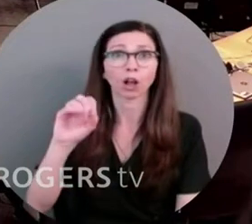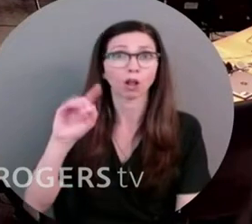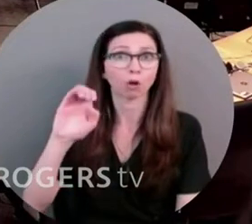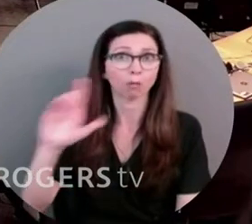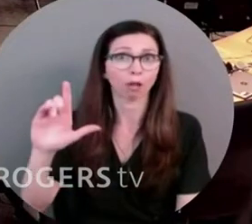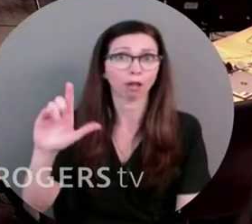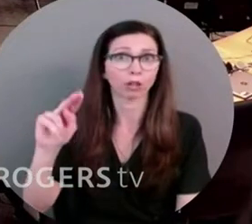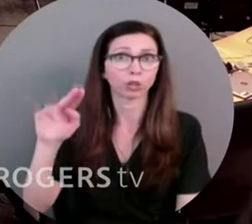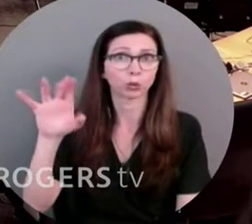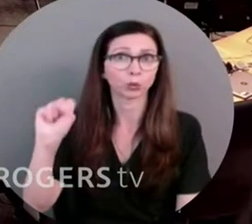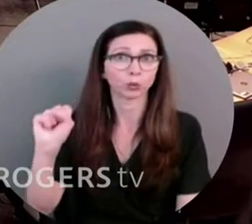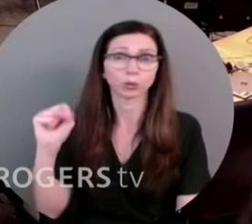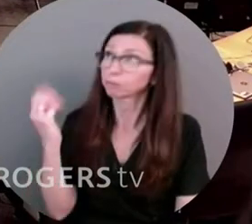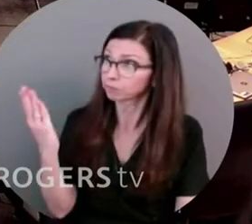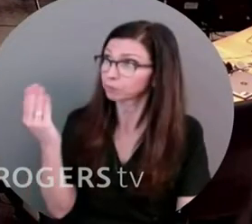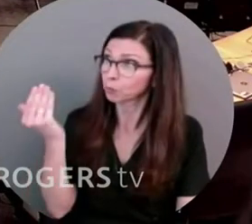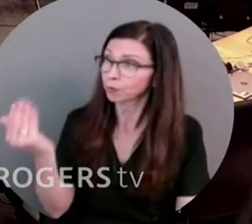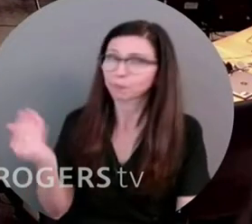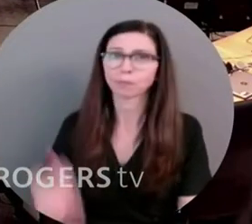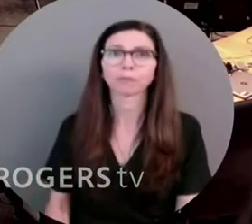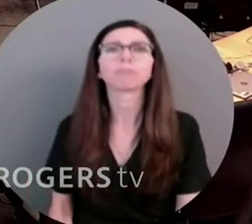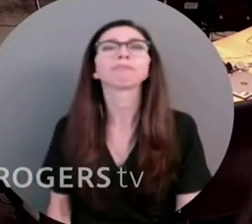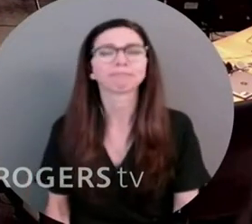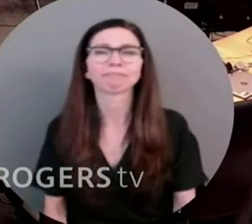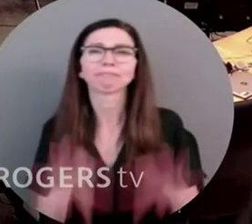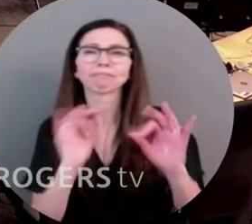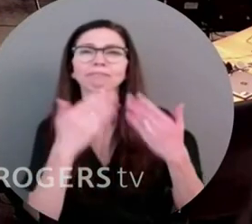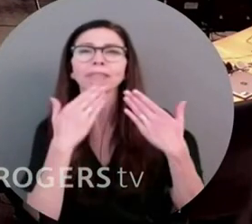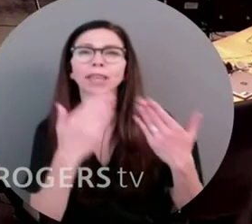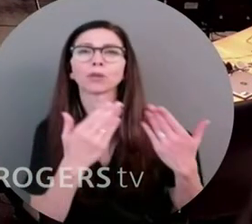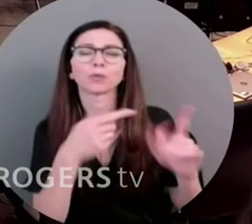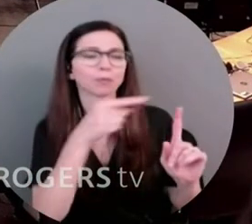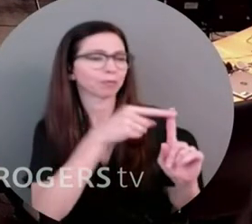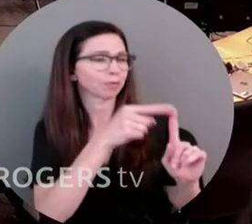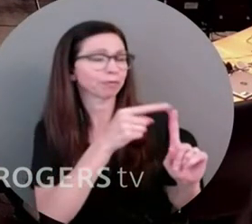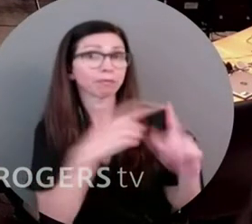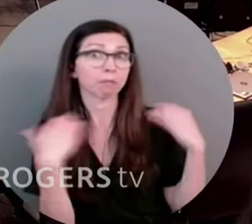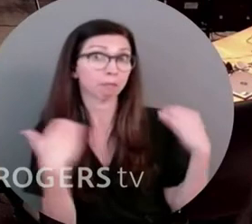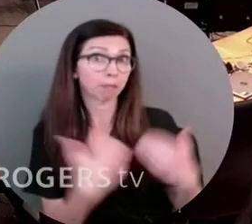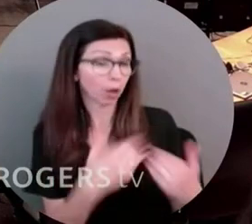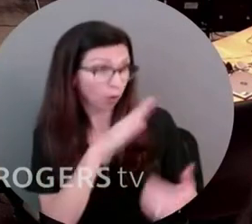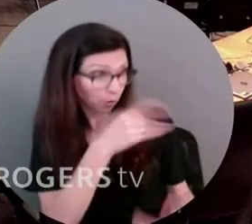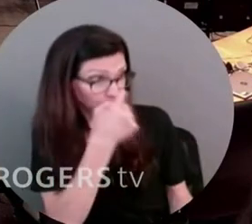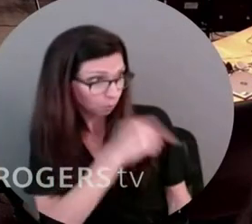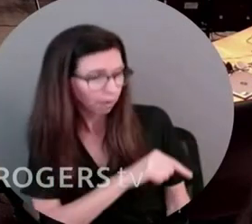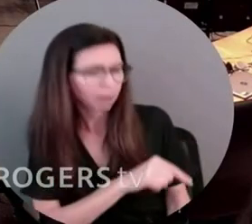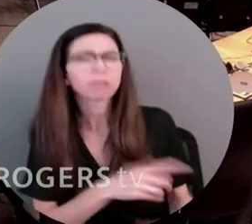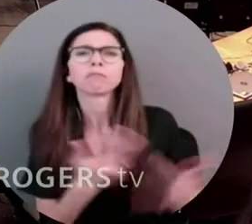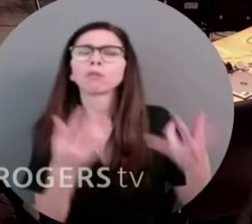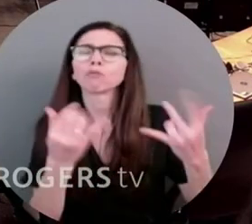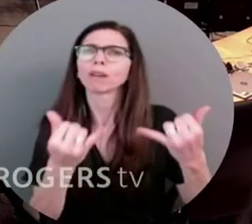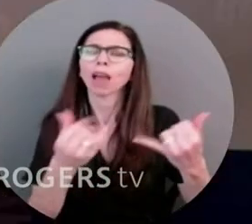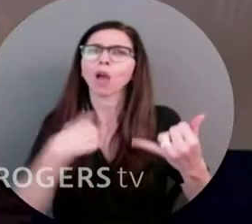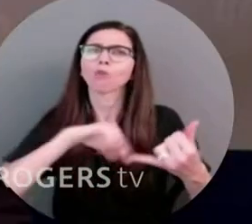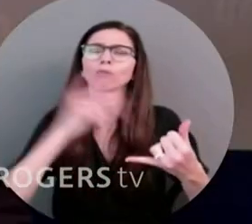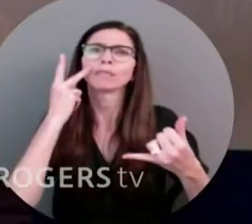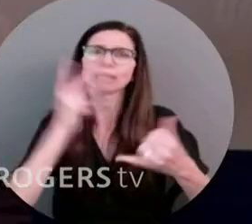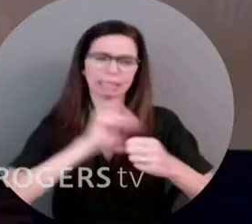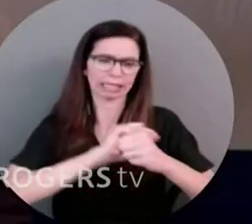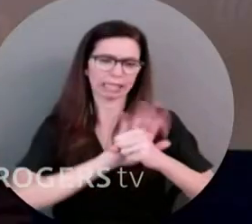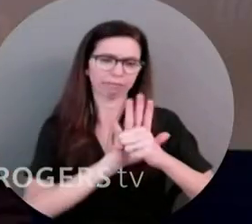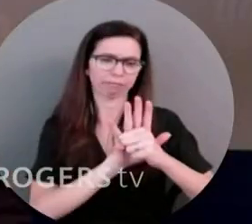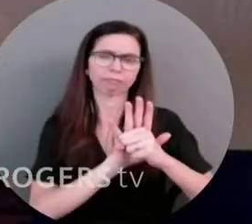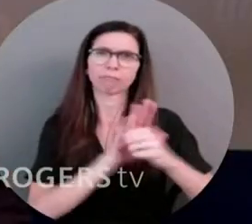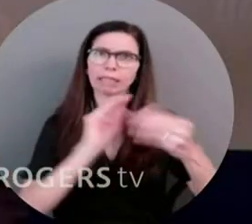Hi, this would be a question for Mayor Watson. We're seeing Ottawa's COVID numbers. They appear to be getting more under control, heading